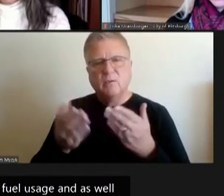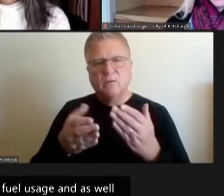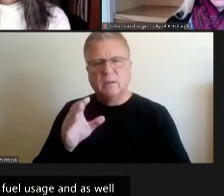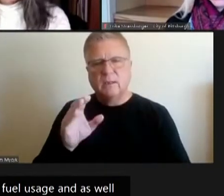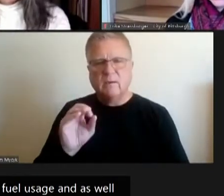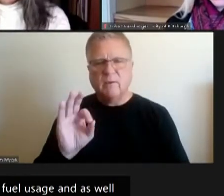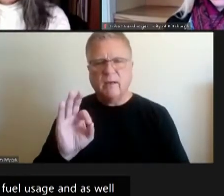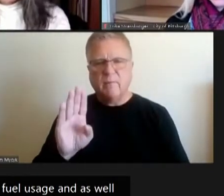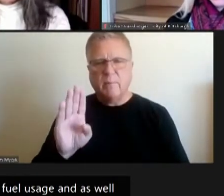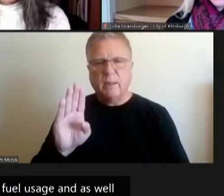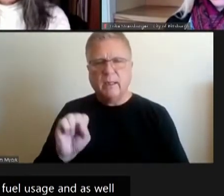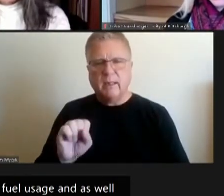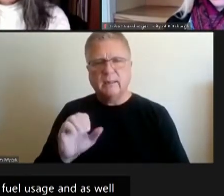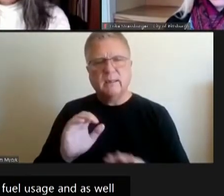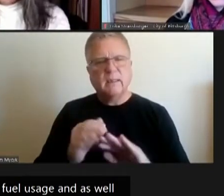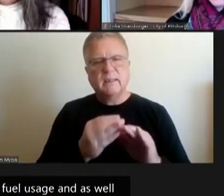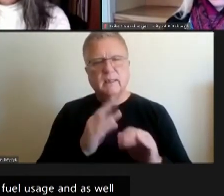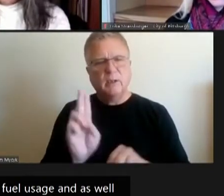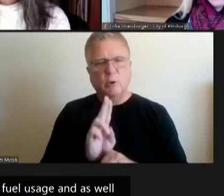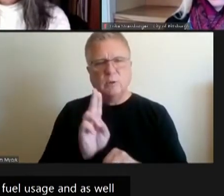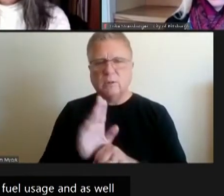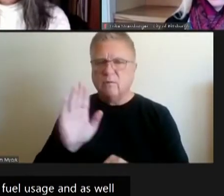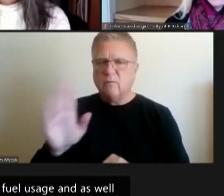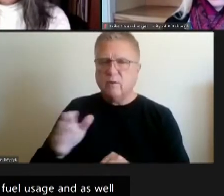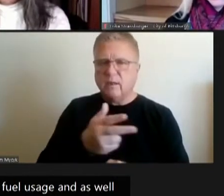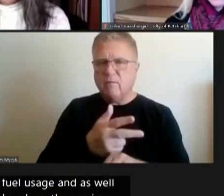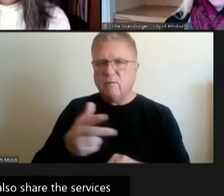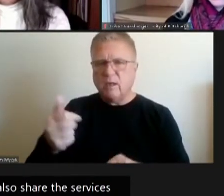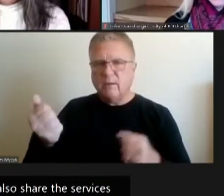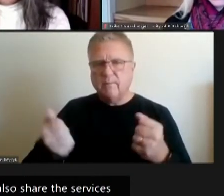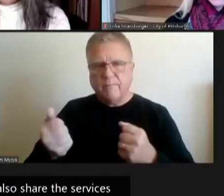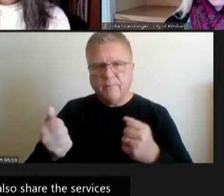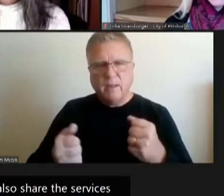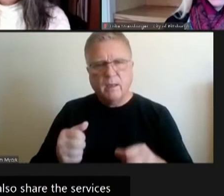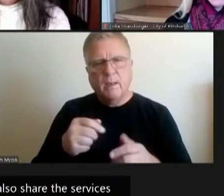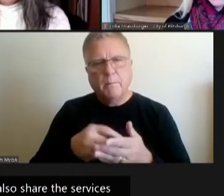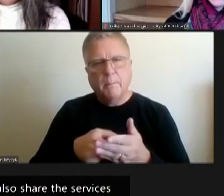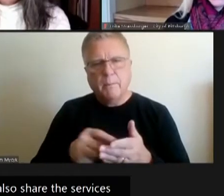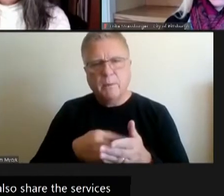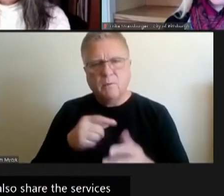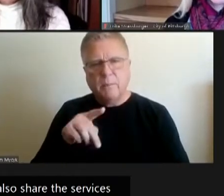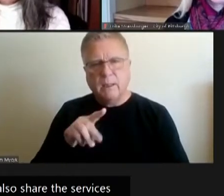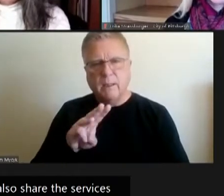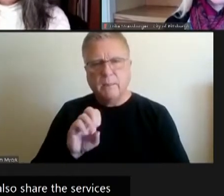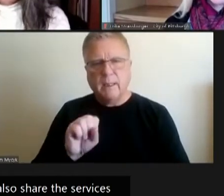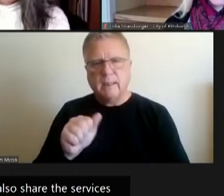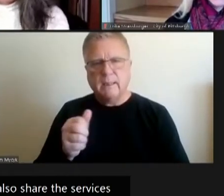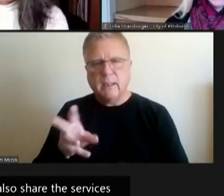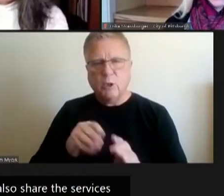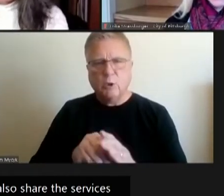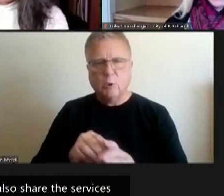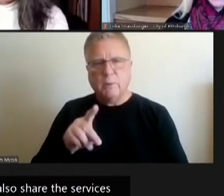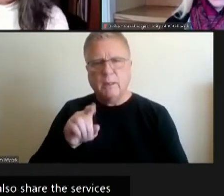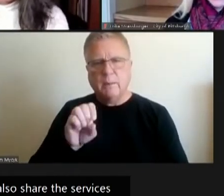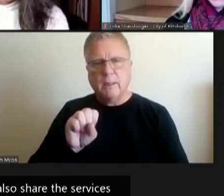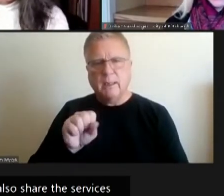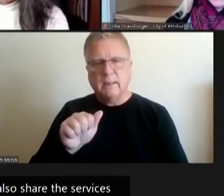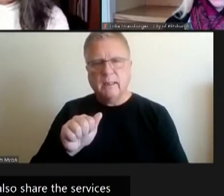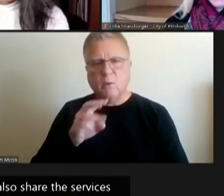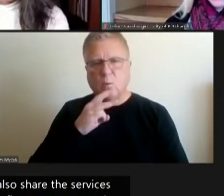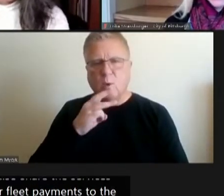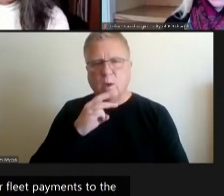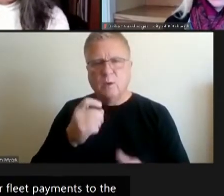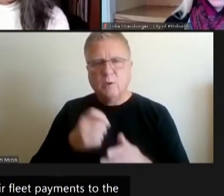city uses for their fleet. Payments to the PWSA from the city include PWSA water charges,